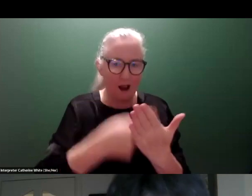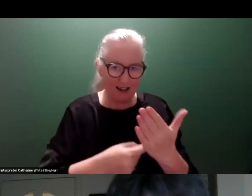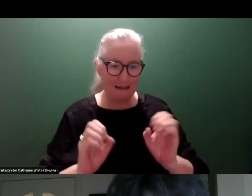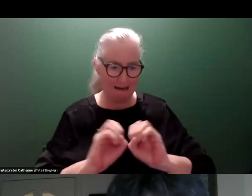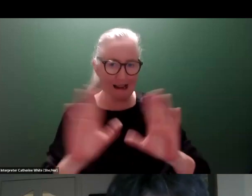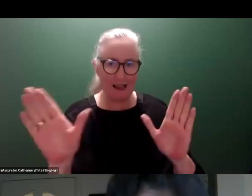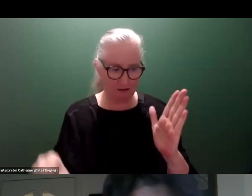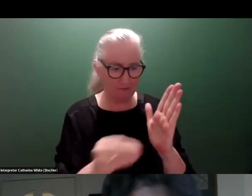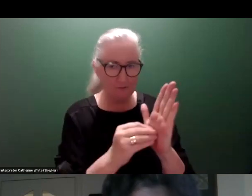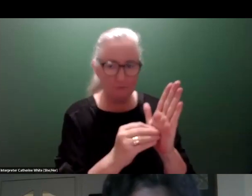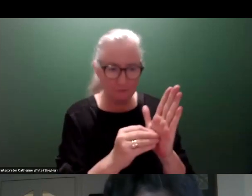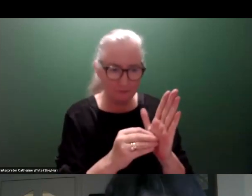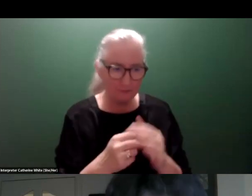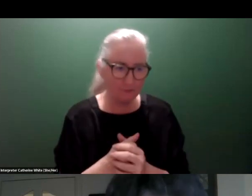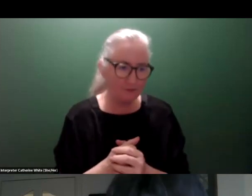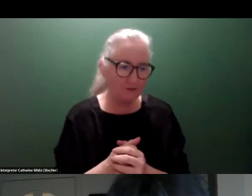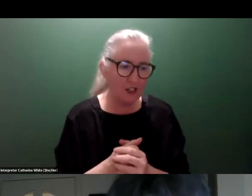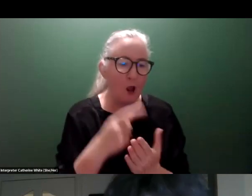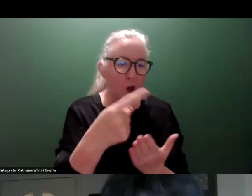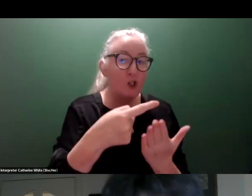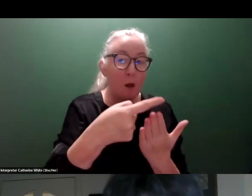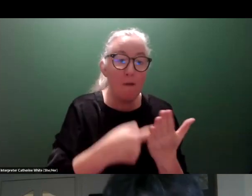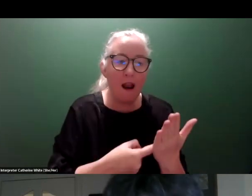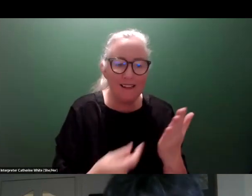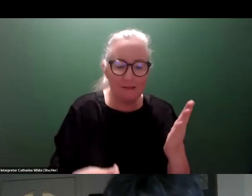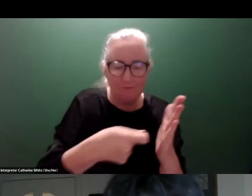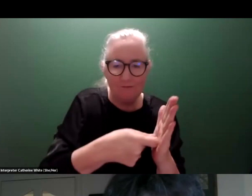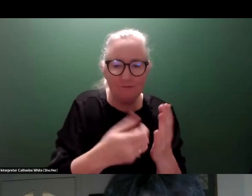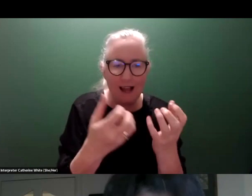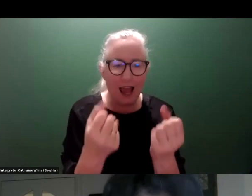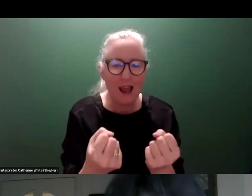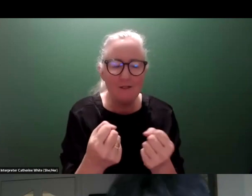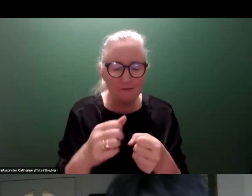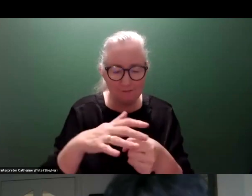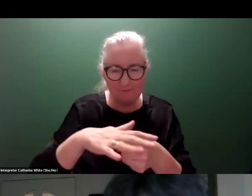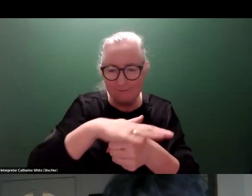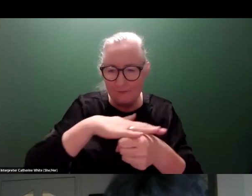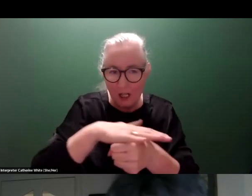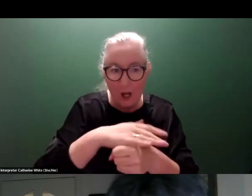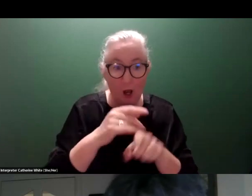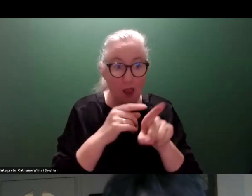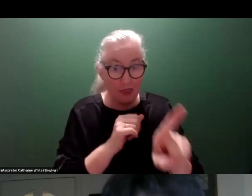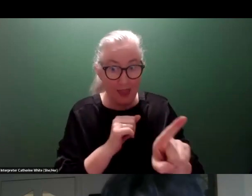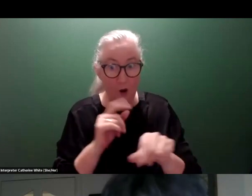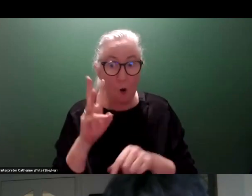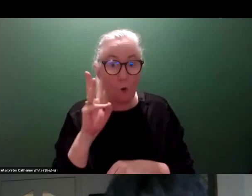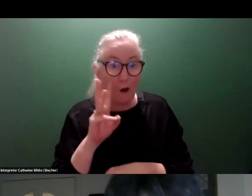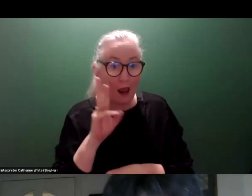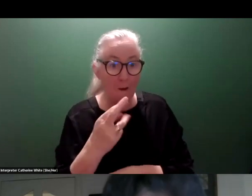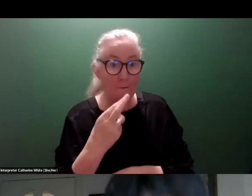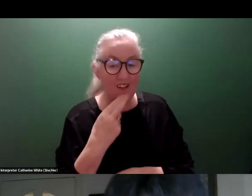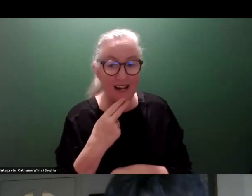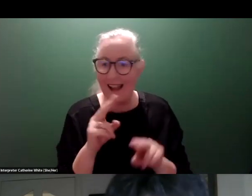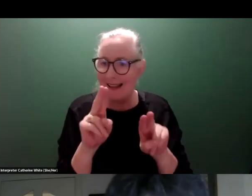that. The policy also addresses the situation where the person's will and preferences cannot